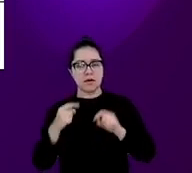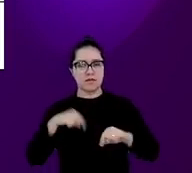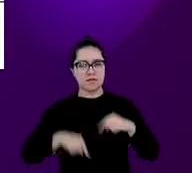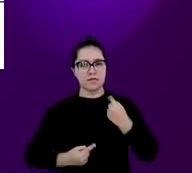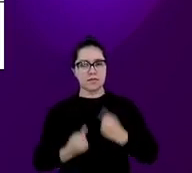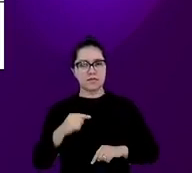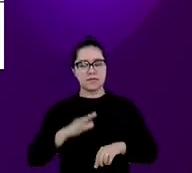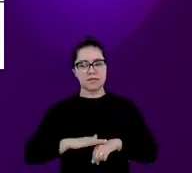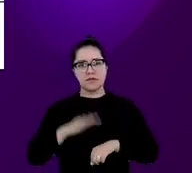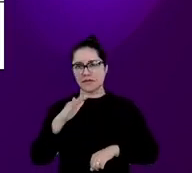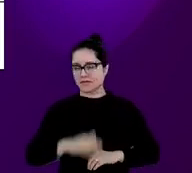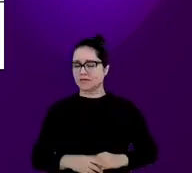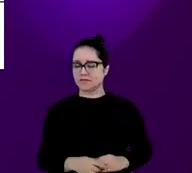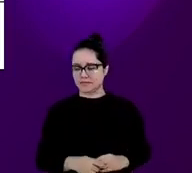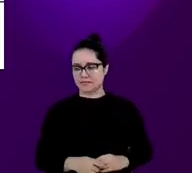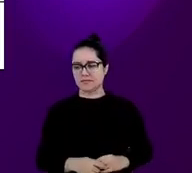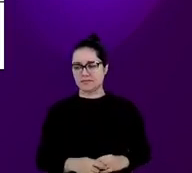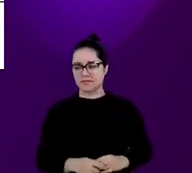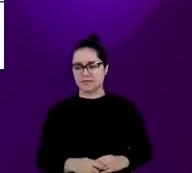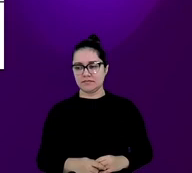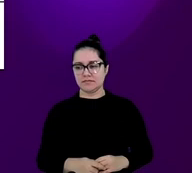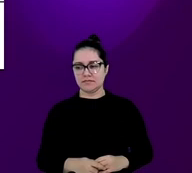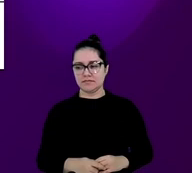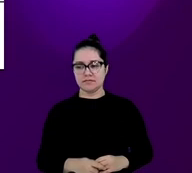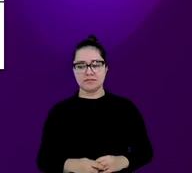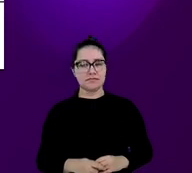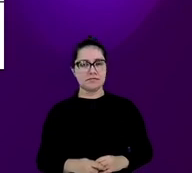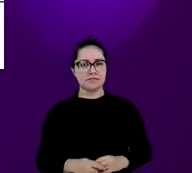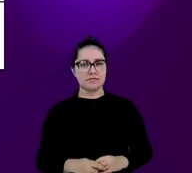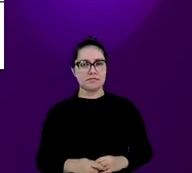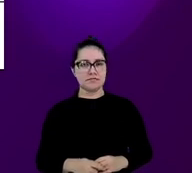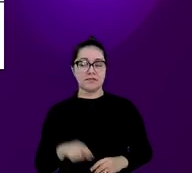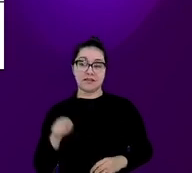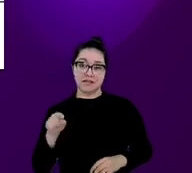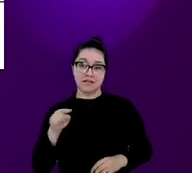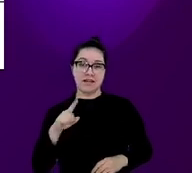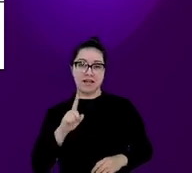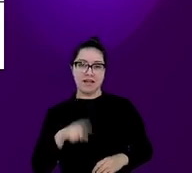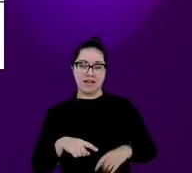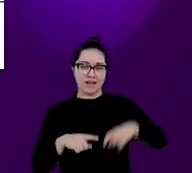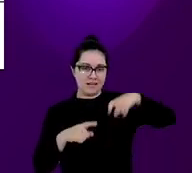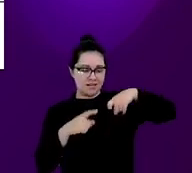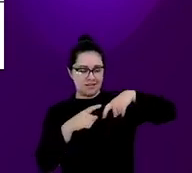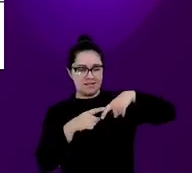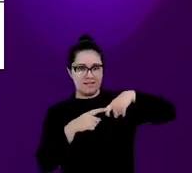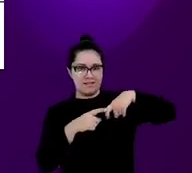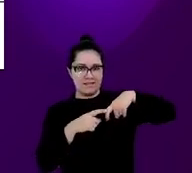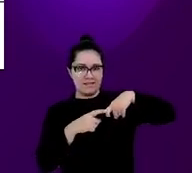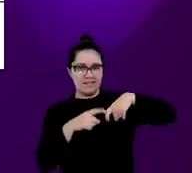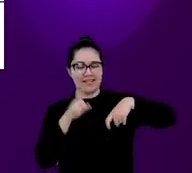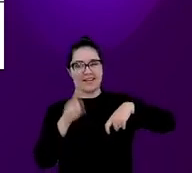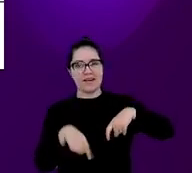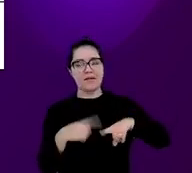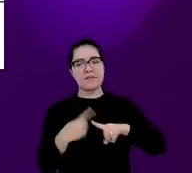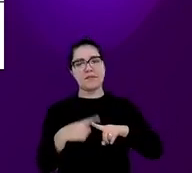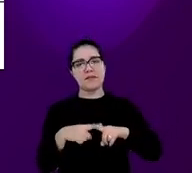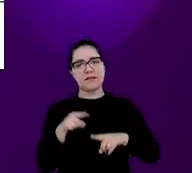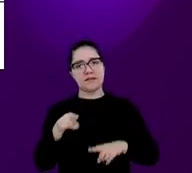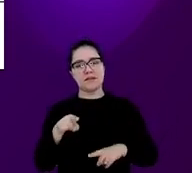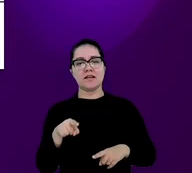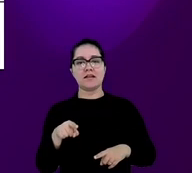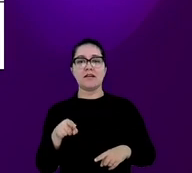that case, because we were talking about osteoarthritis in the knee. And only to have an idea,